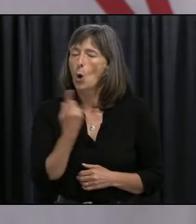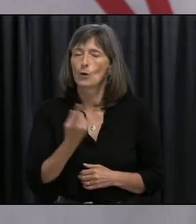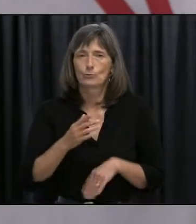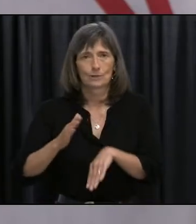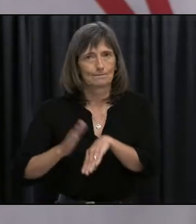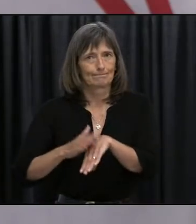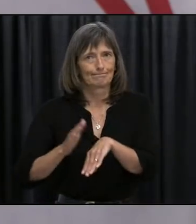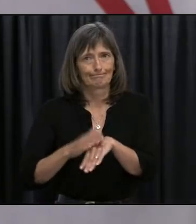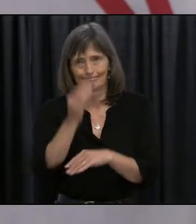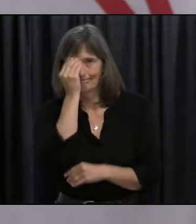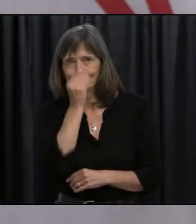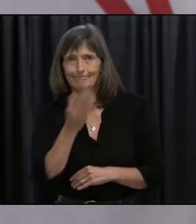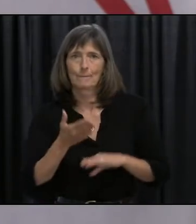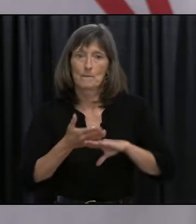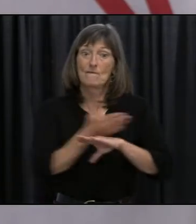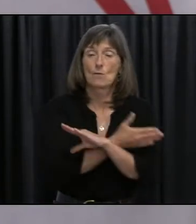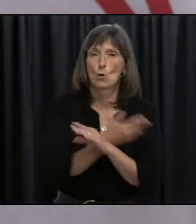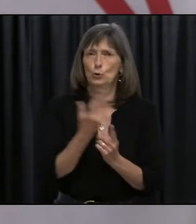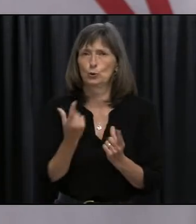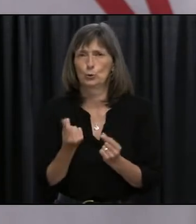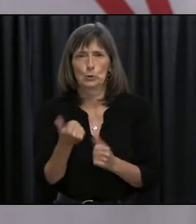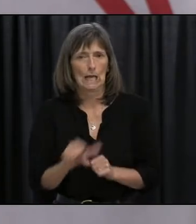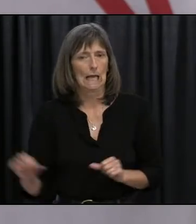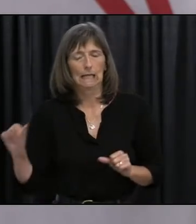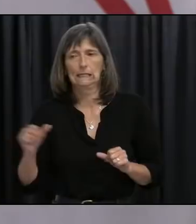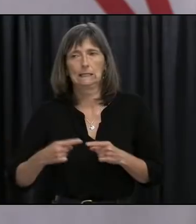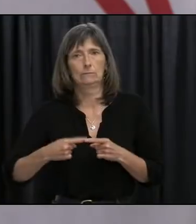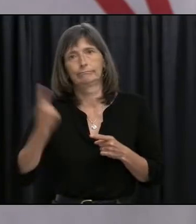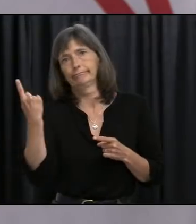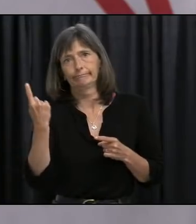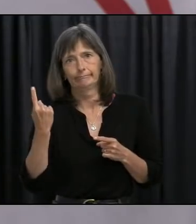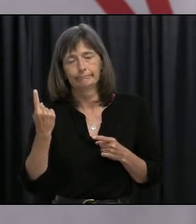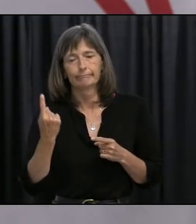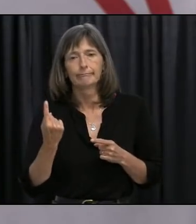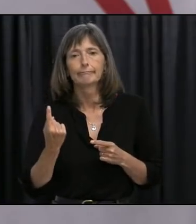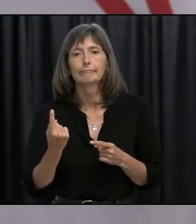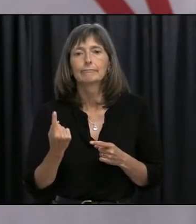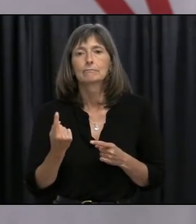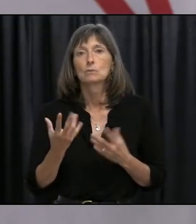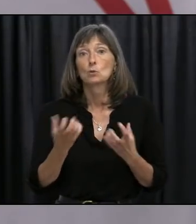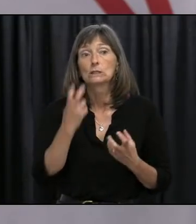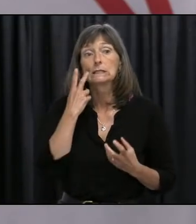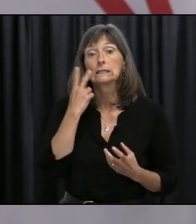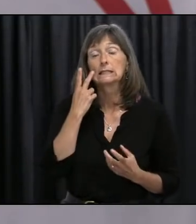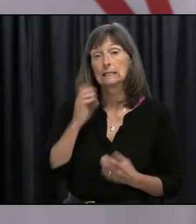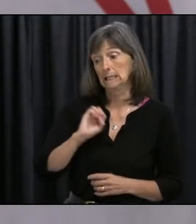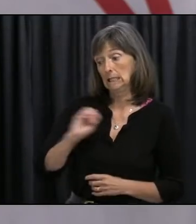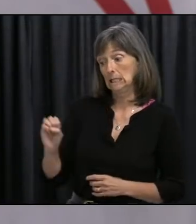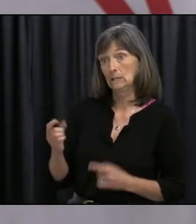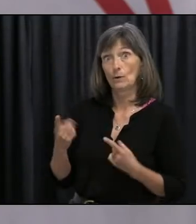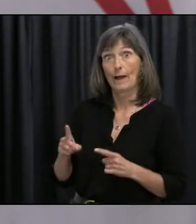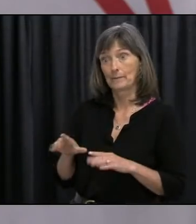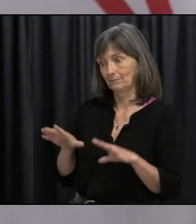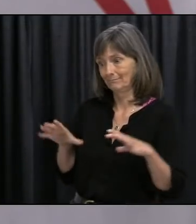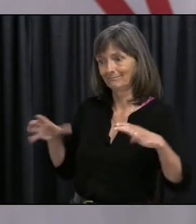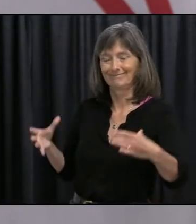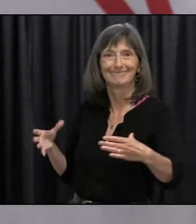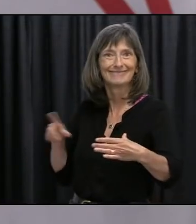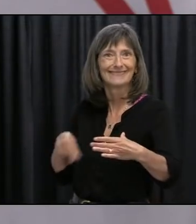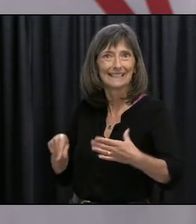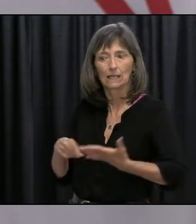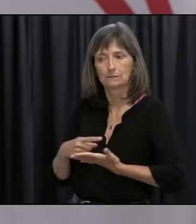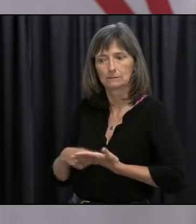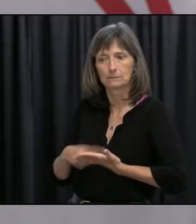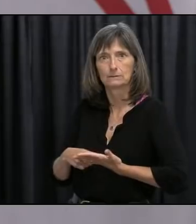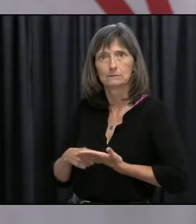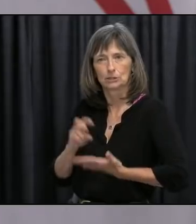and advance notice before we would do that. So we would see what's happening within the maritime provinces. We just mentioned things